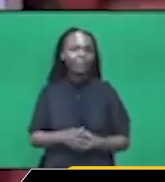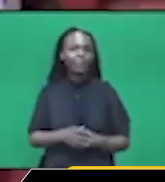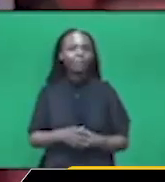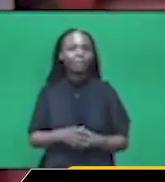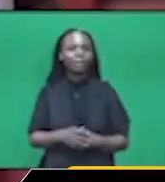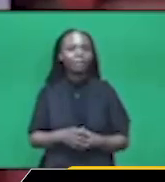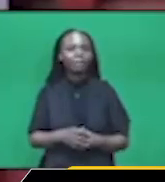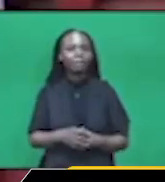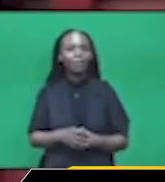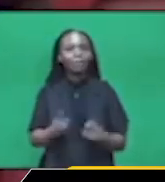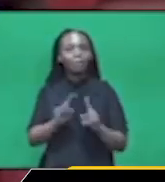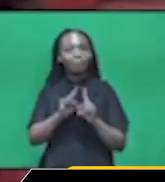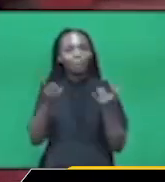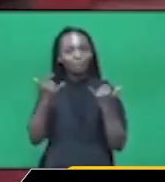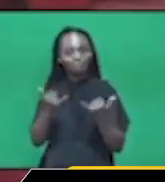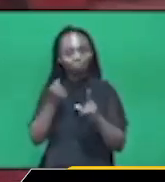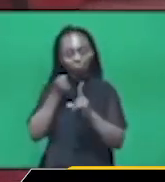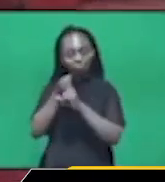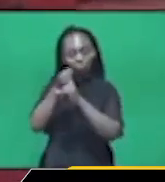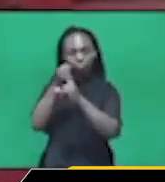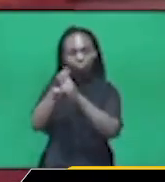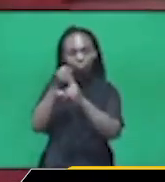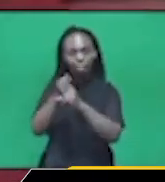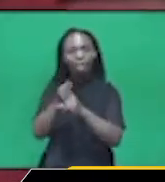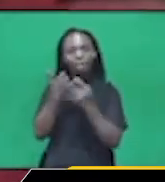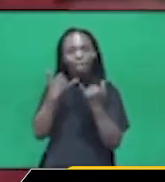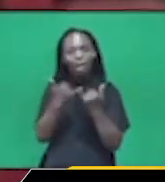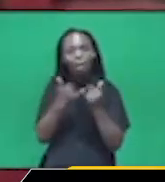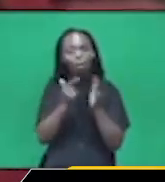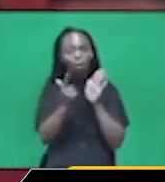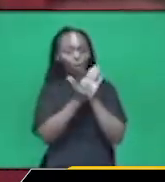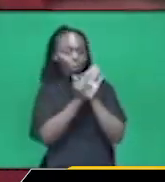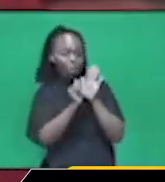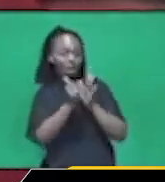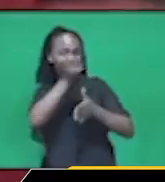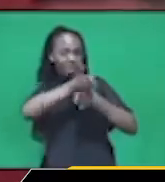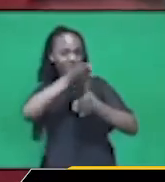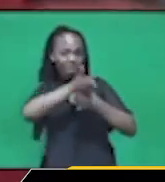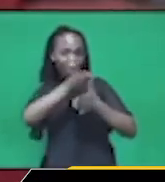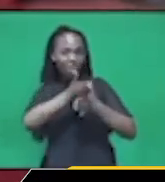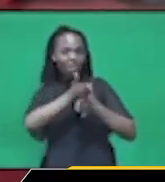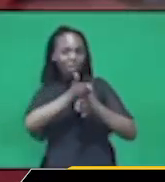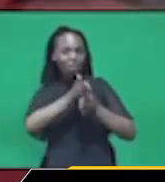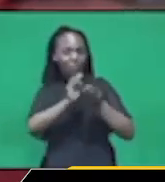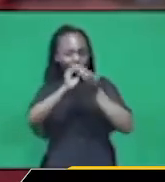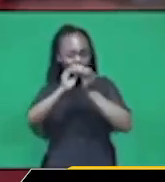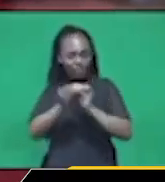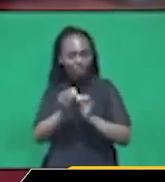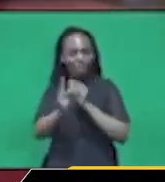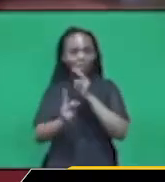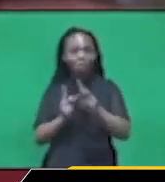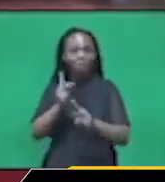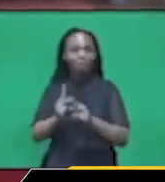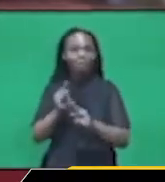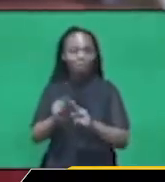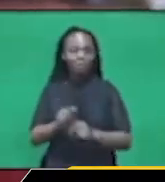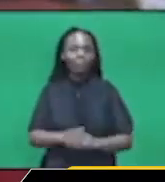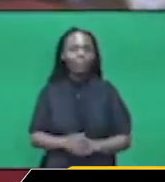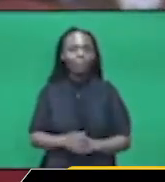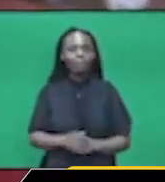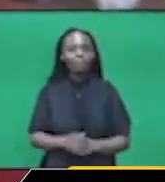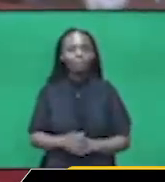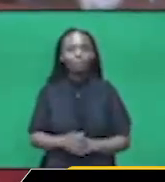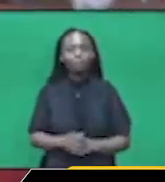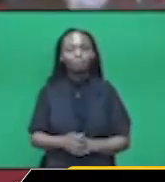effort to amend labor laws and thus render the already precarious working condition of